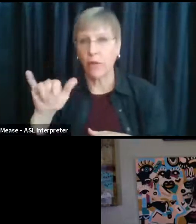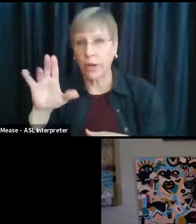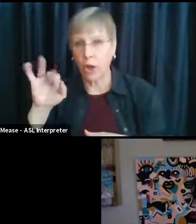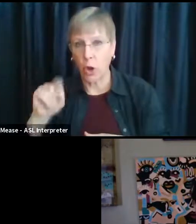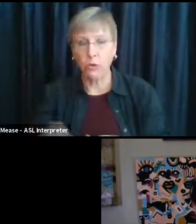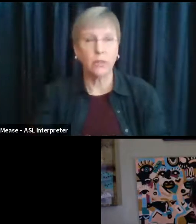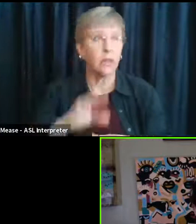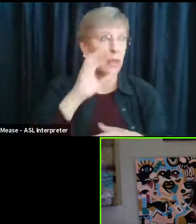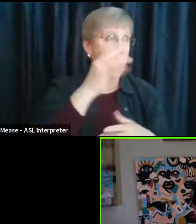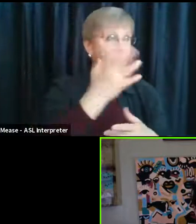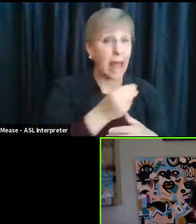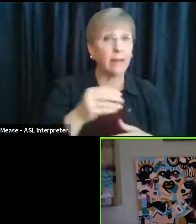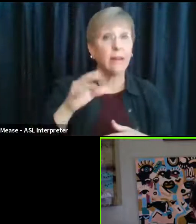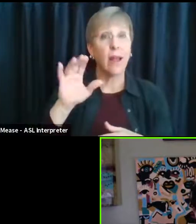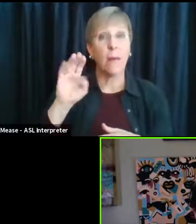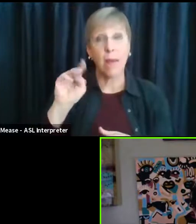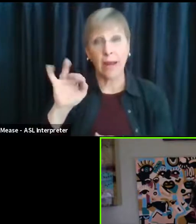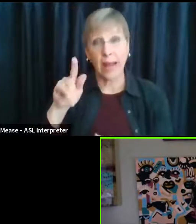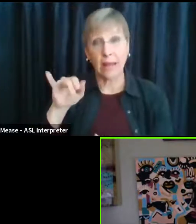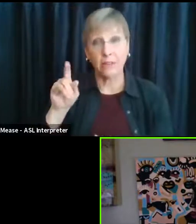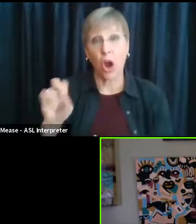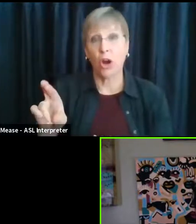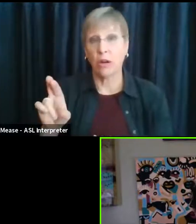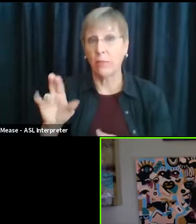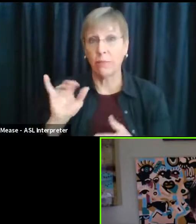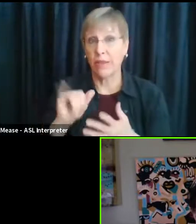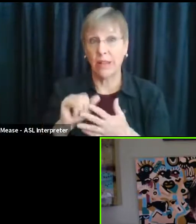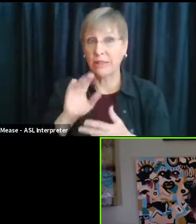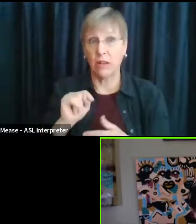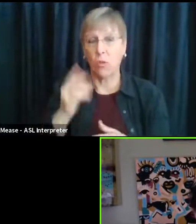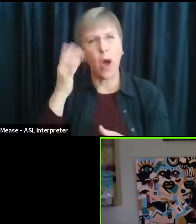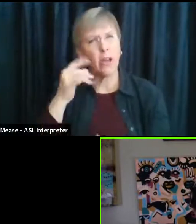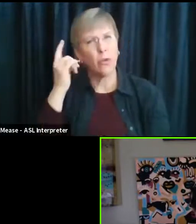that's it. Why do you think that is, that only 7 countries are asking?